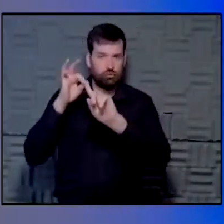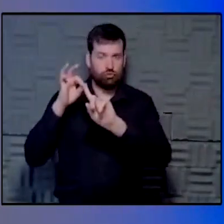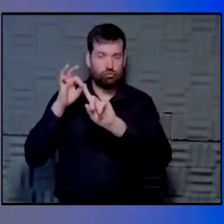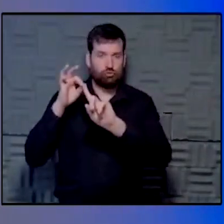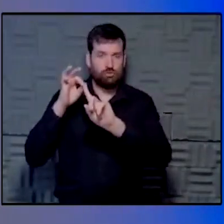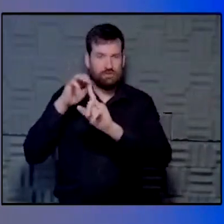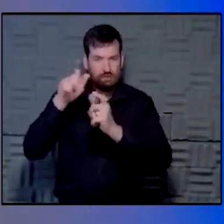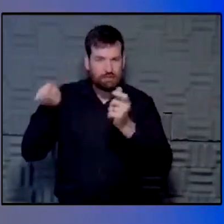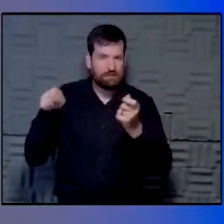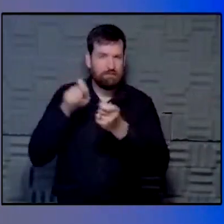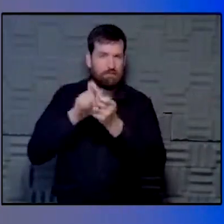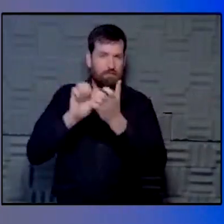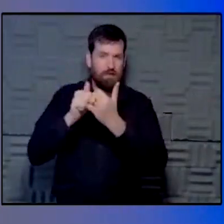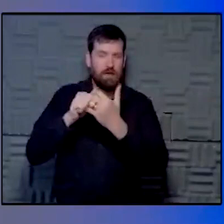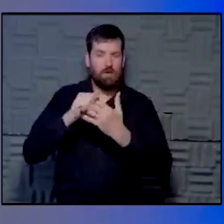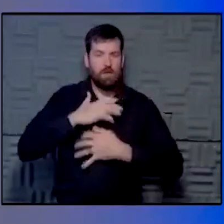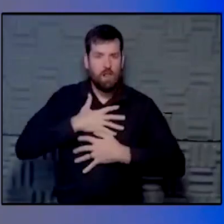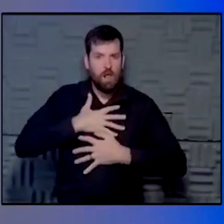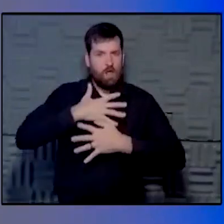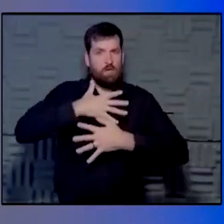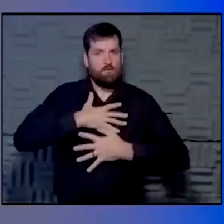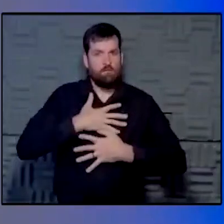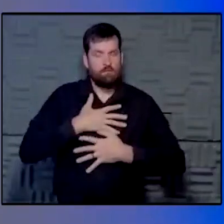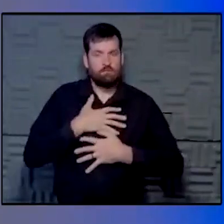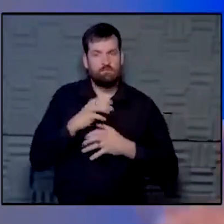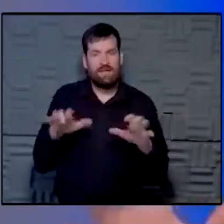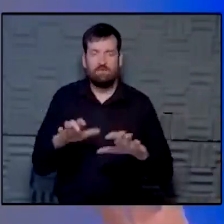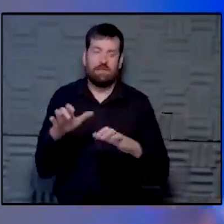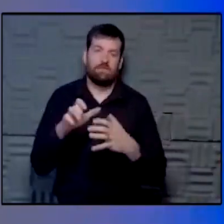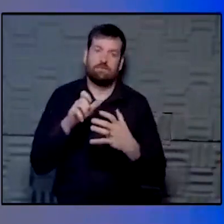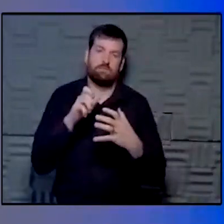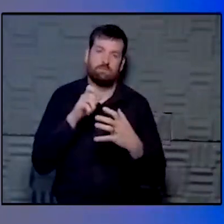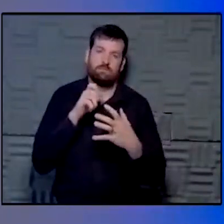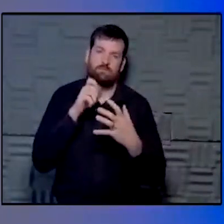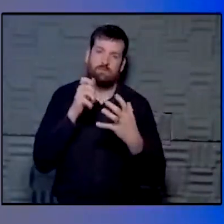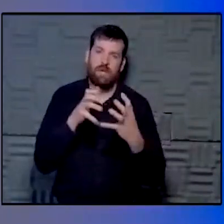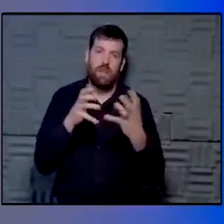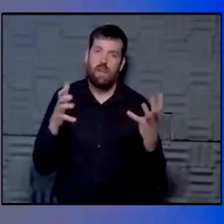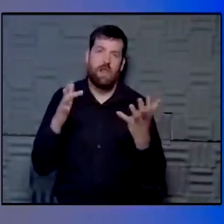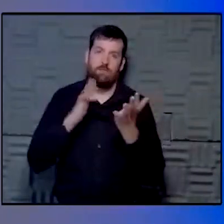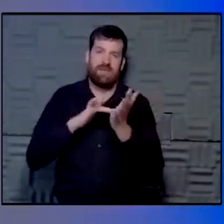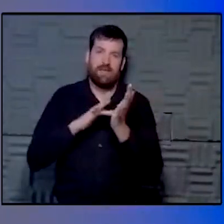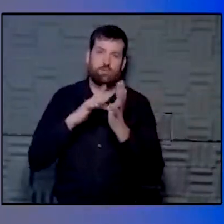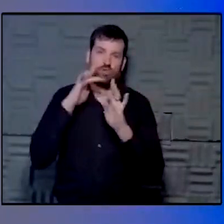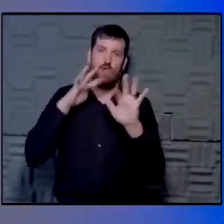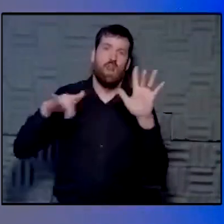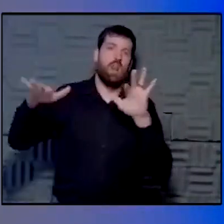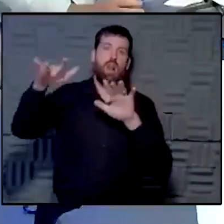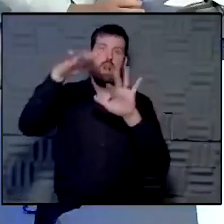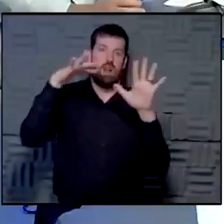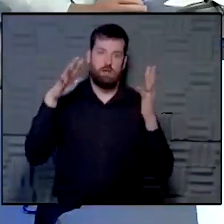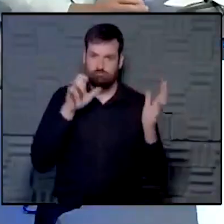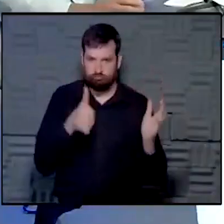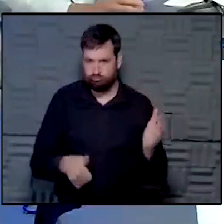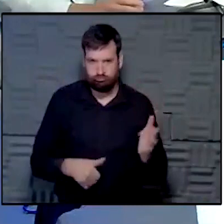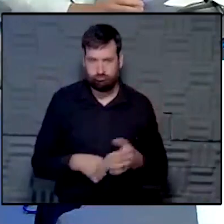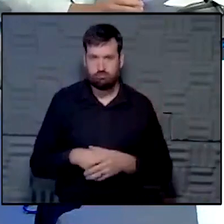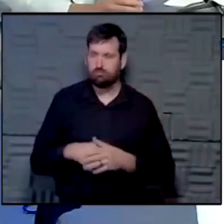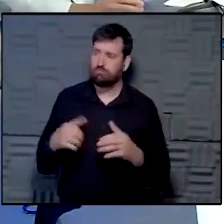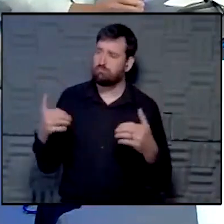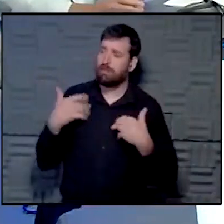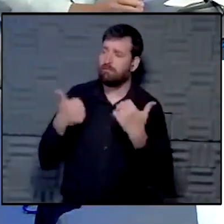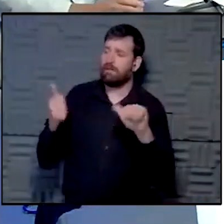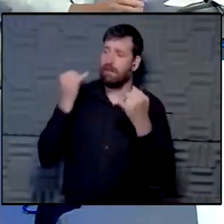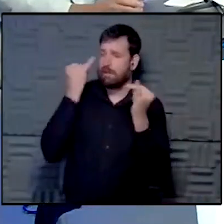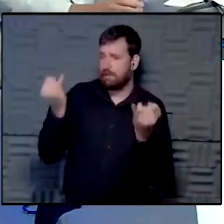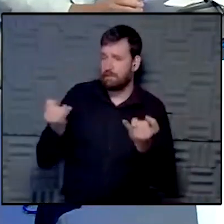delivered breath-activated nebulizer that doesn't really get much of the medication into the environment. And then, do you have an idea